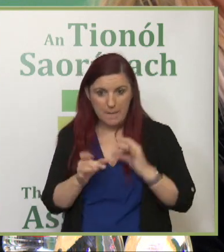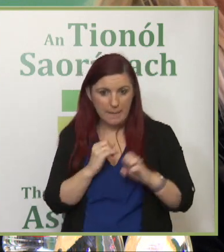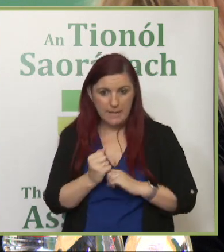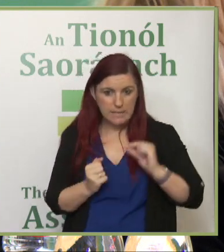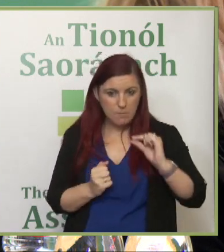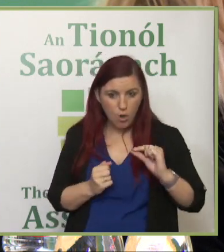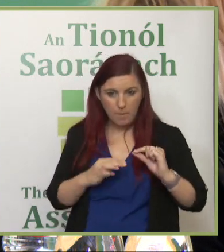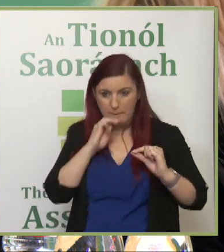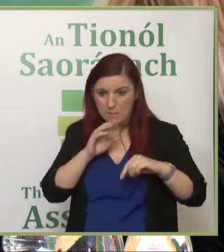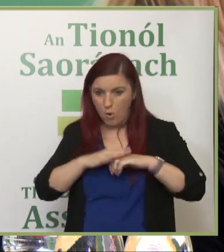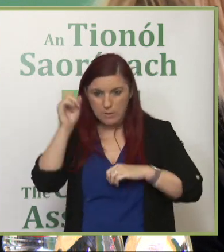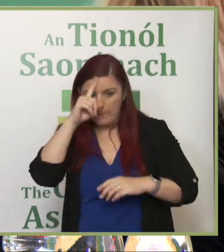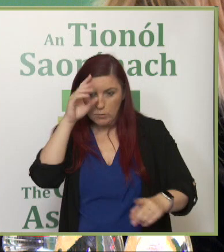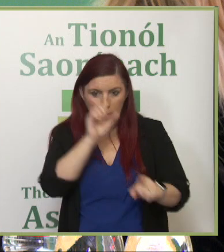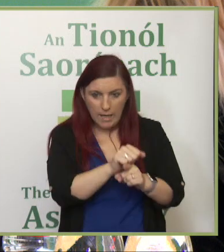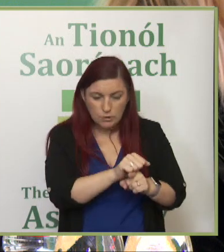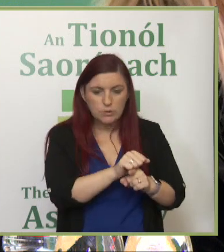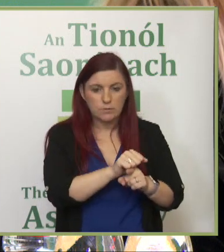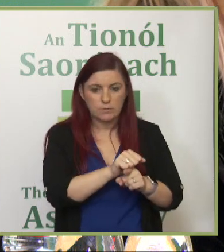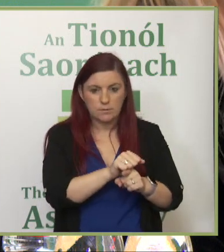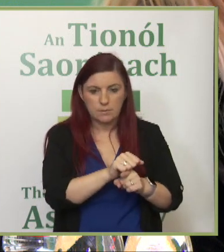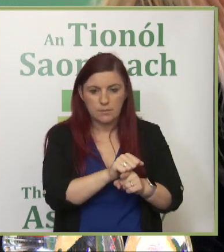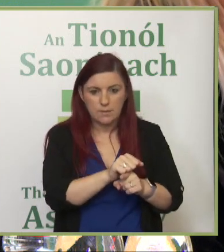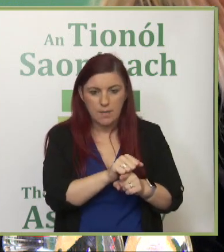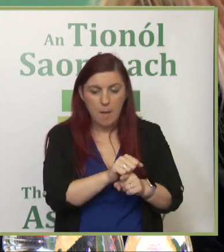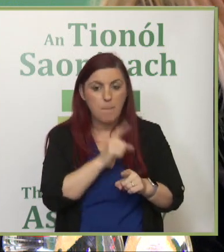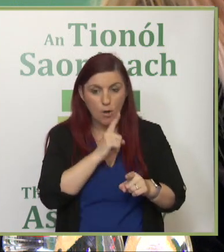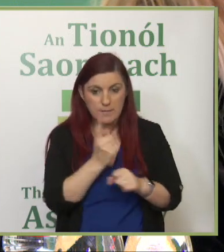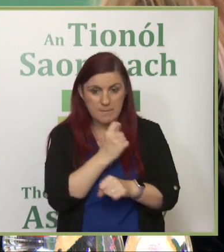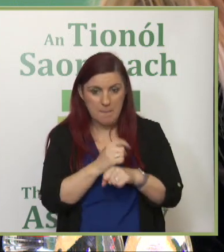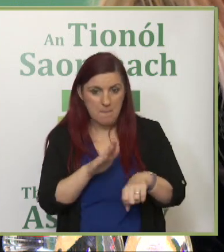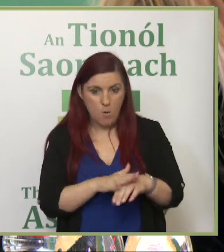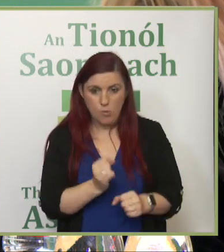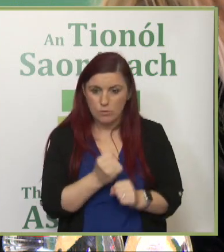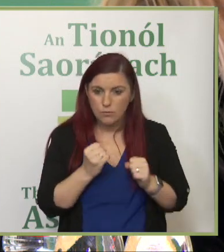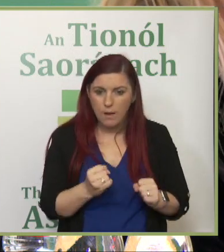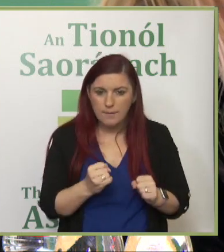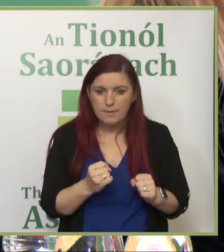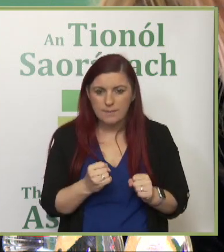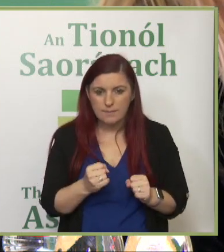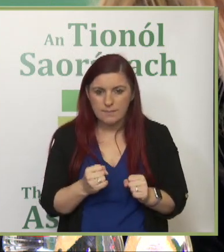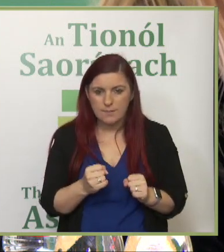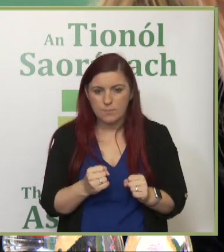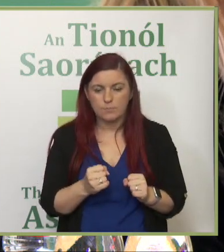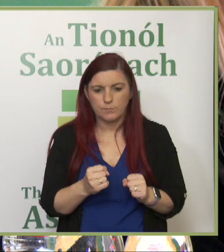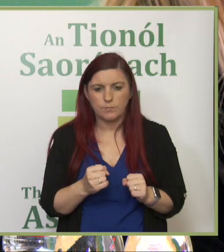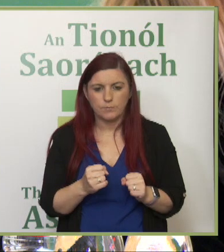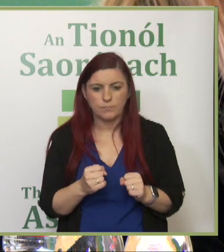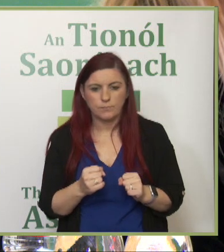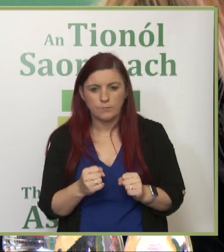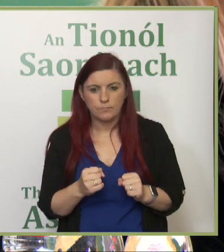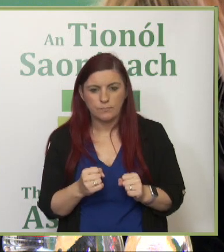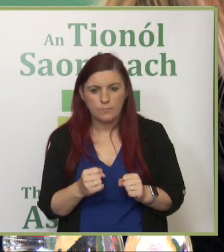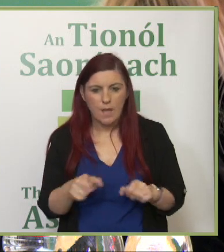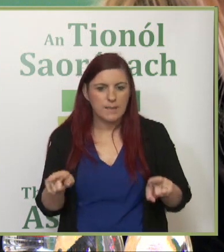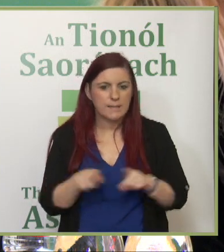to be much more difficult to interdict in the future than they are now, where you need large areas or outside growing areas where you